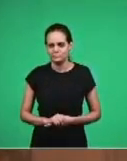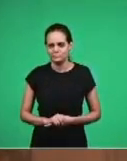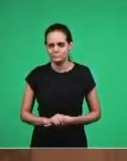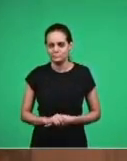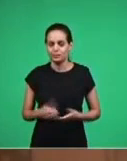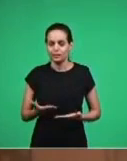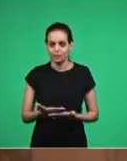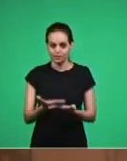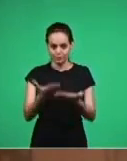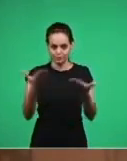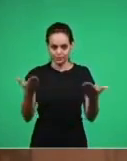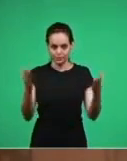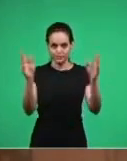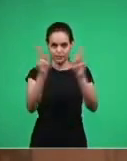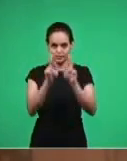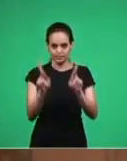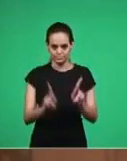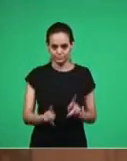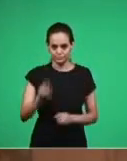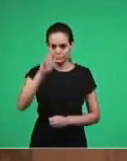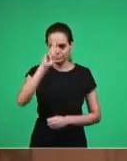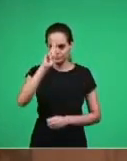Very well, brethren, peace of the Lord.